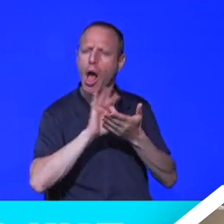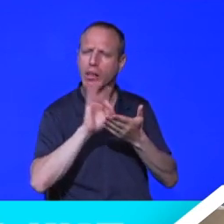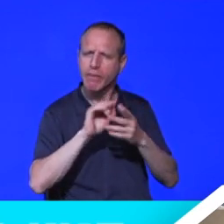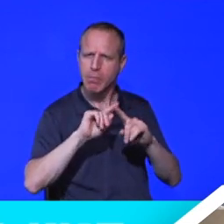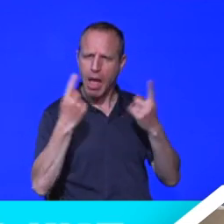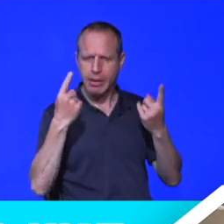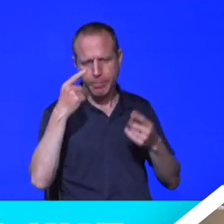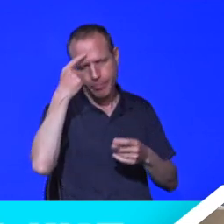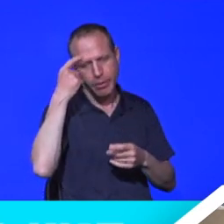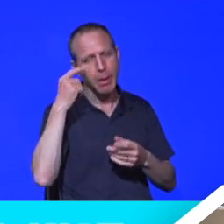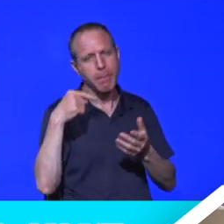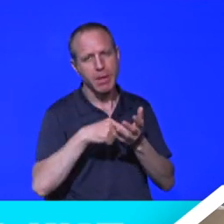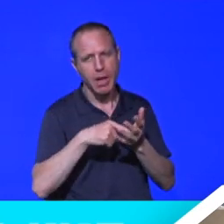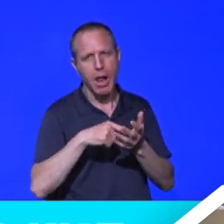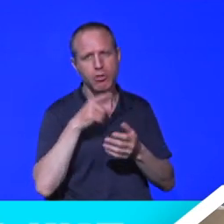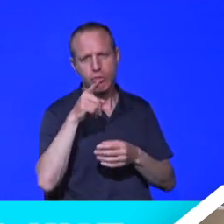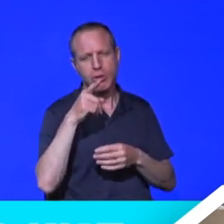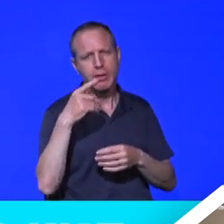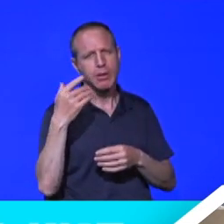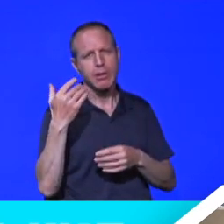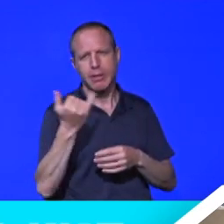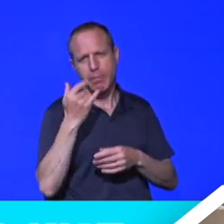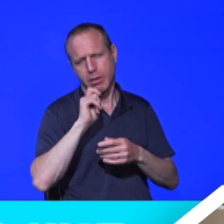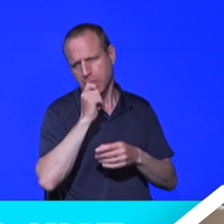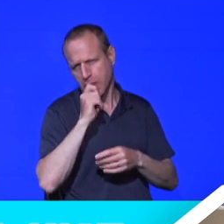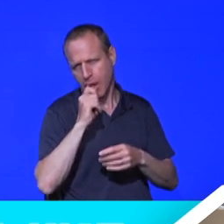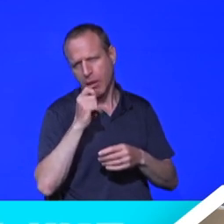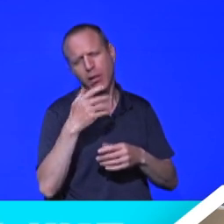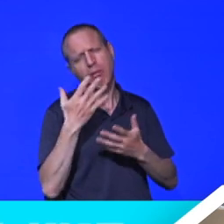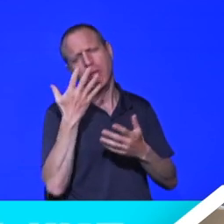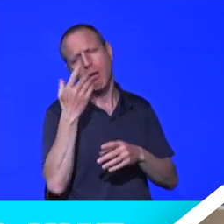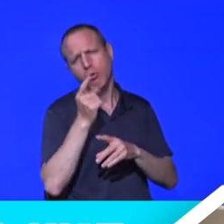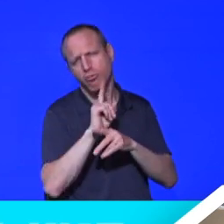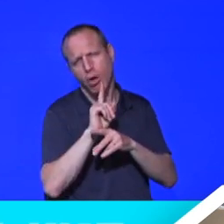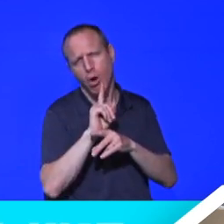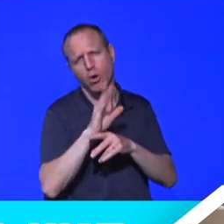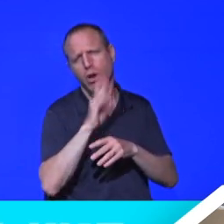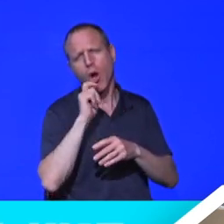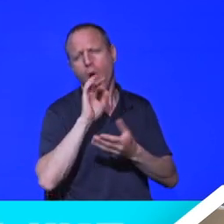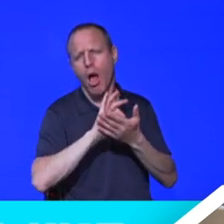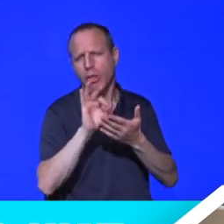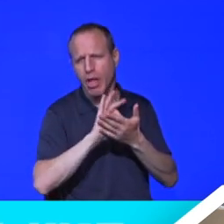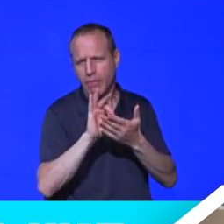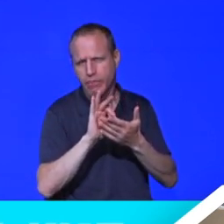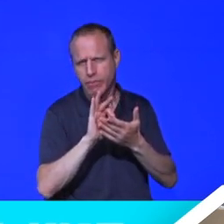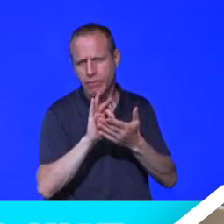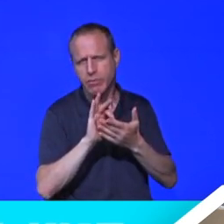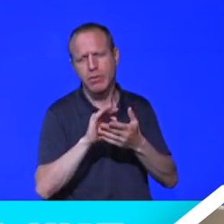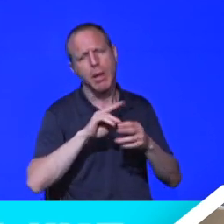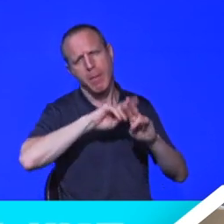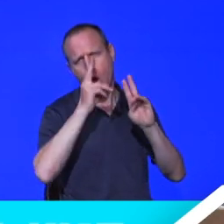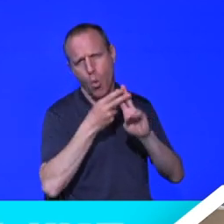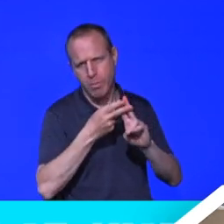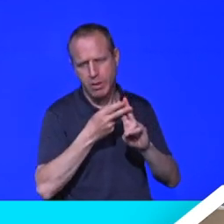because we were doing like the junket interviews, so they gave like 5 minutes to every reporters from like